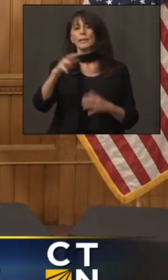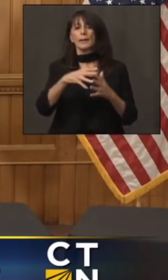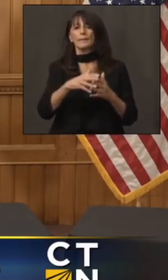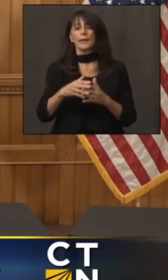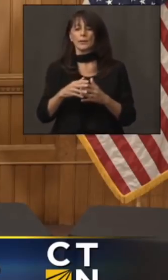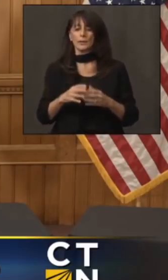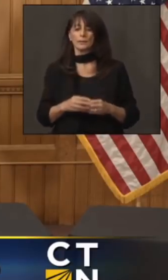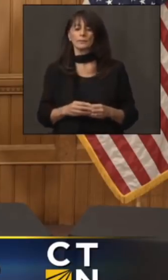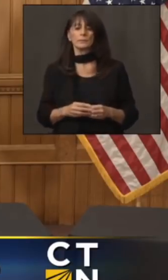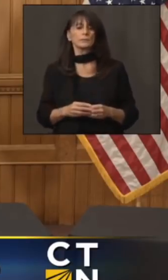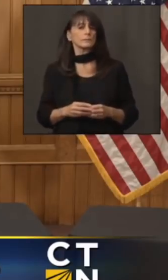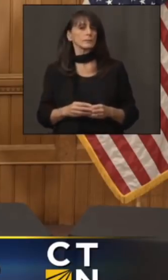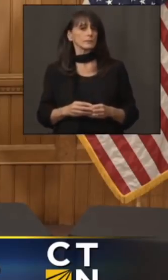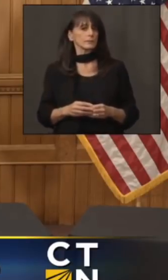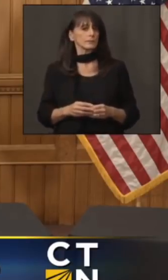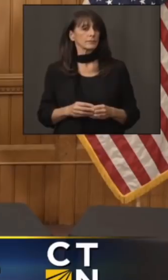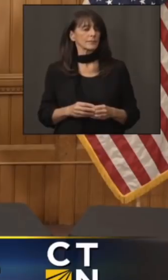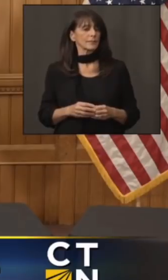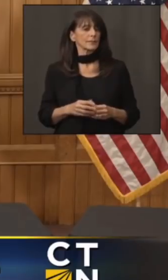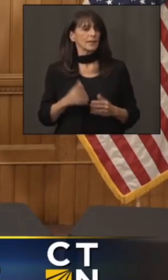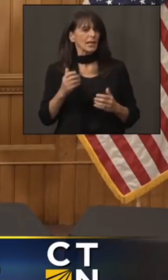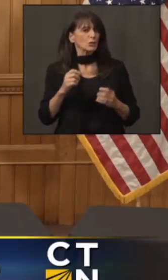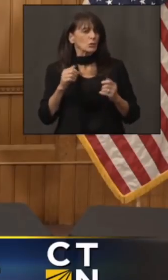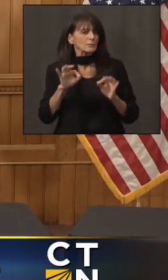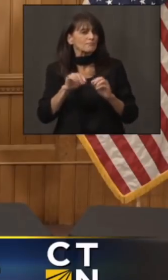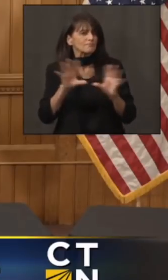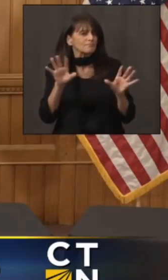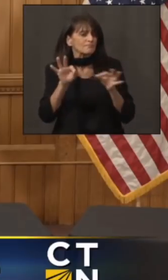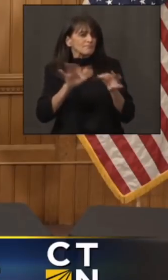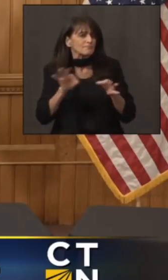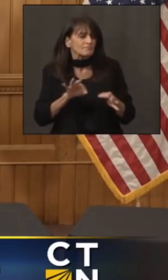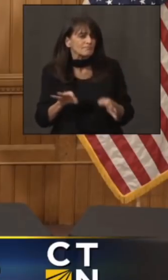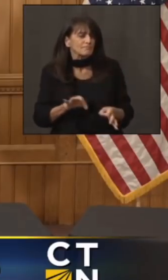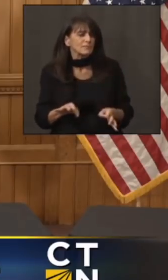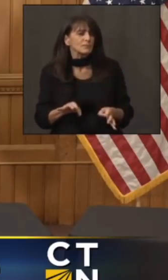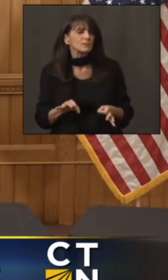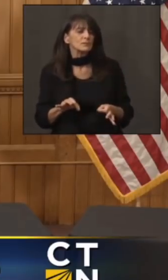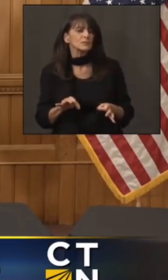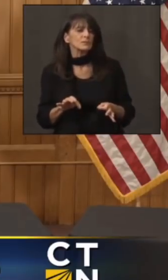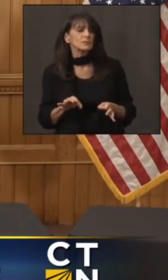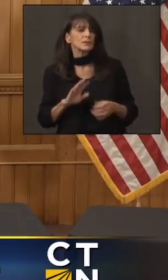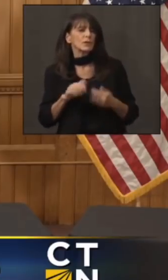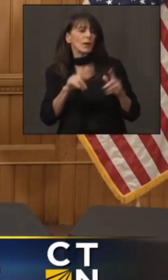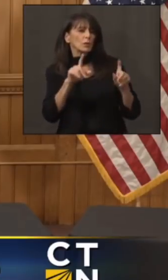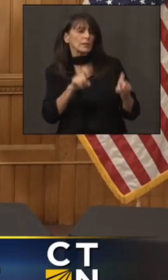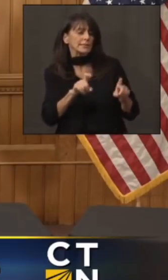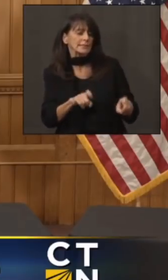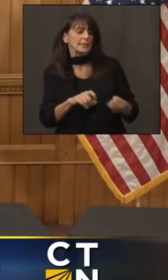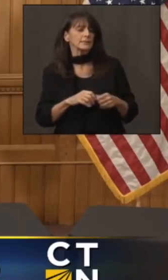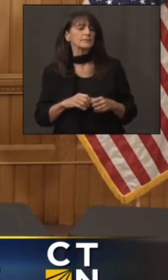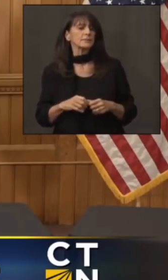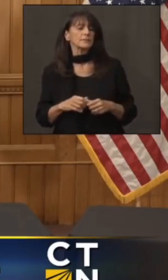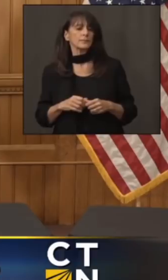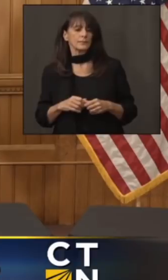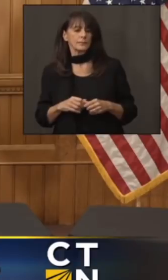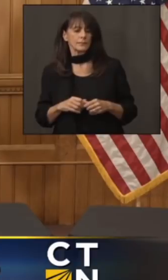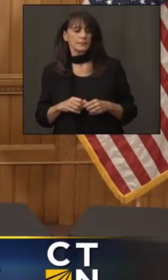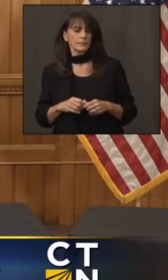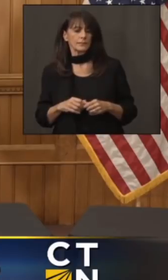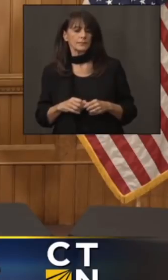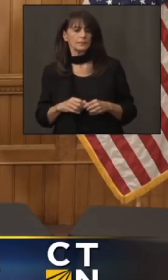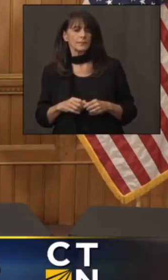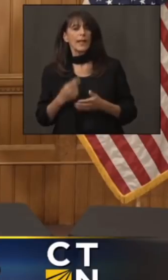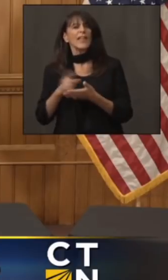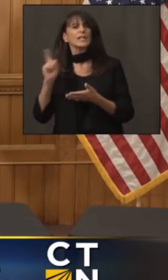Thanks, Matt. I'd just like to clarify something real quick in terms of this testing. When I spoke to the Lieutenant Governor's